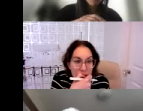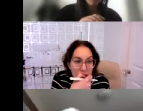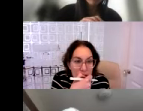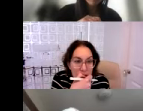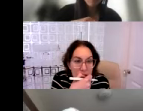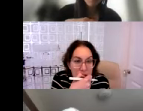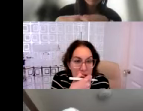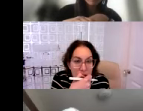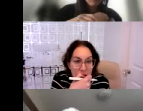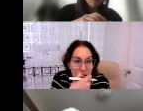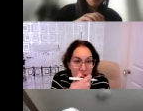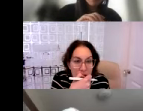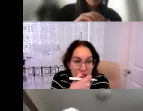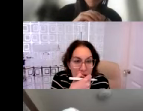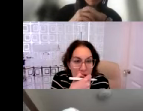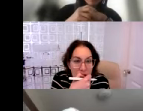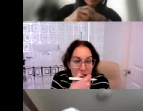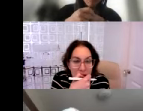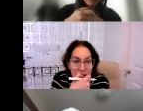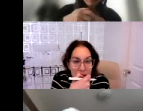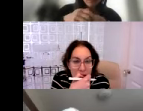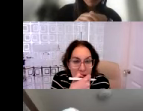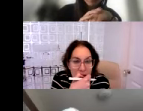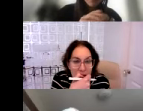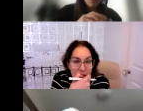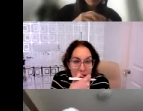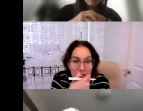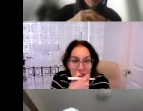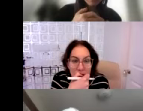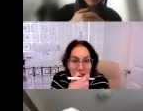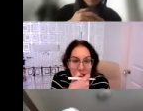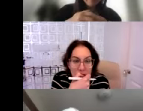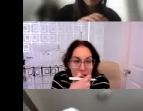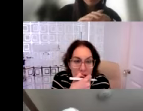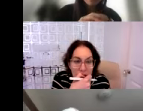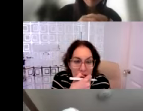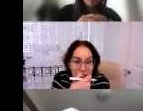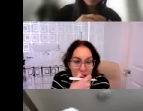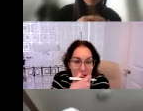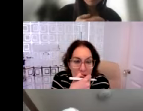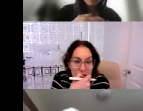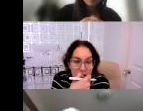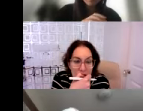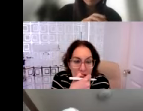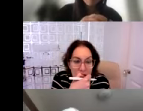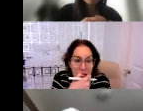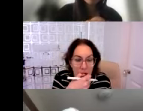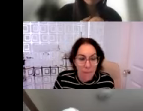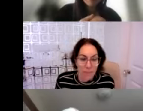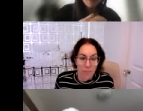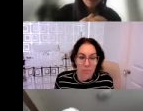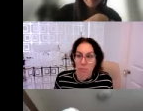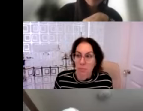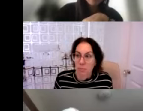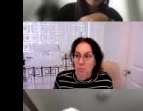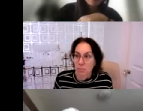of the incredible people that have been working in my lab on these various projects, and of course, our funding sources and the institutions that support us.